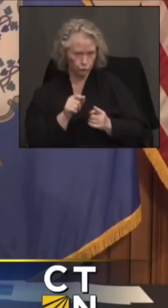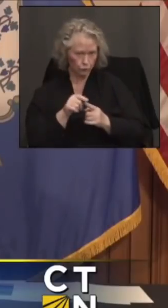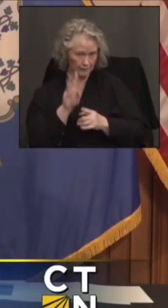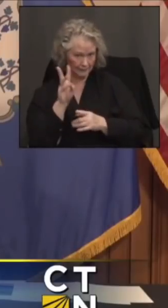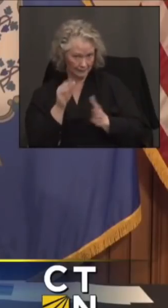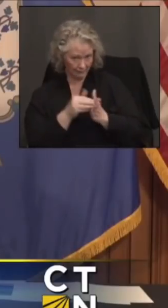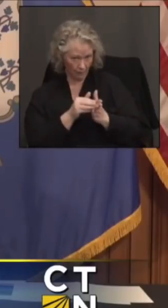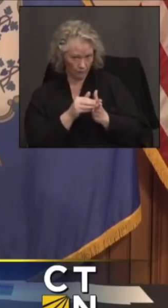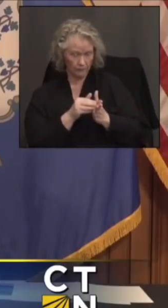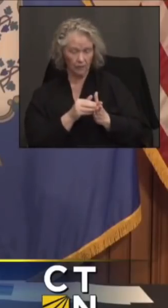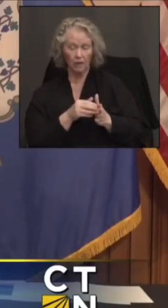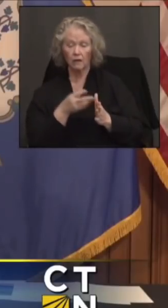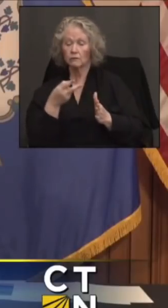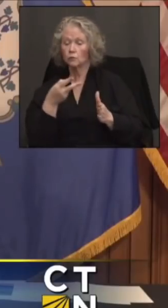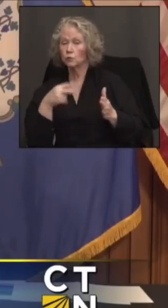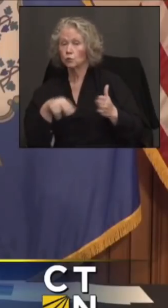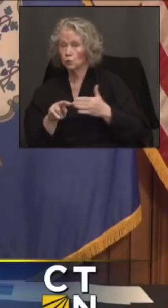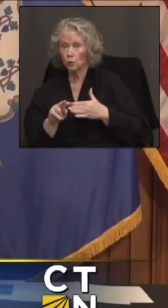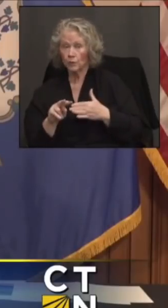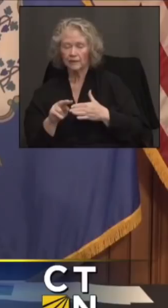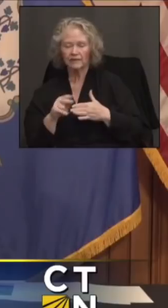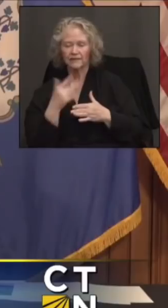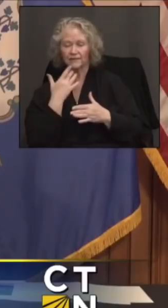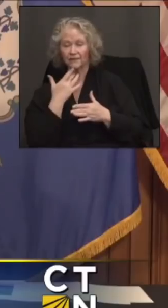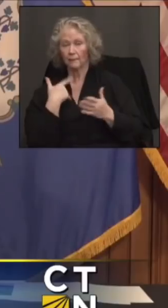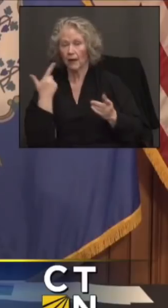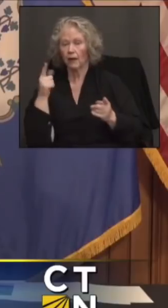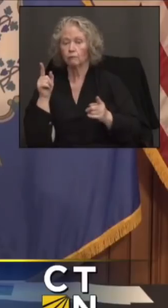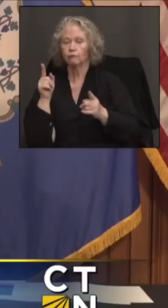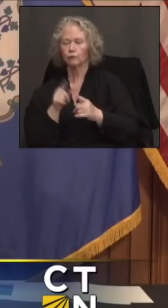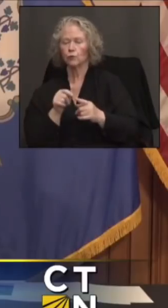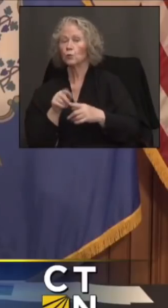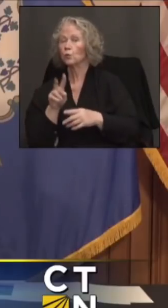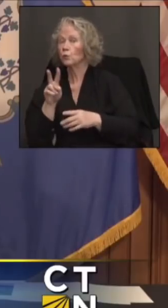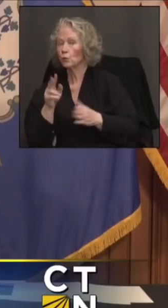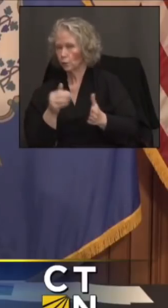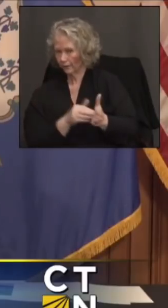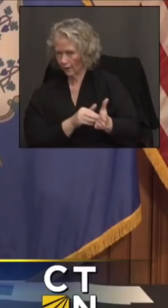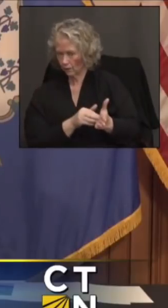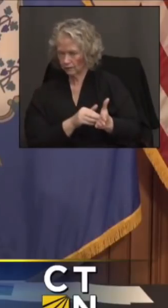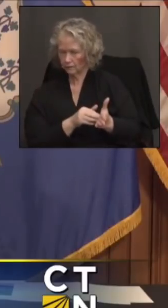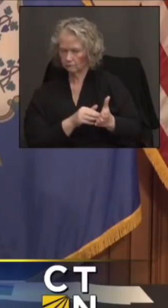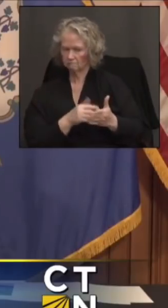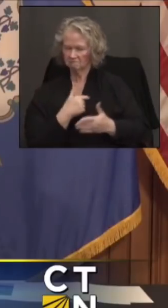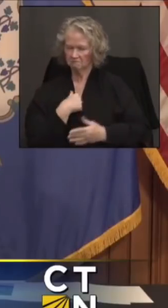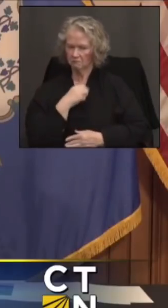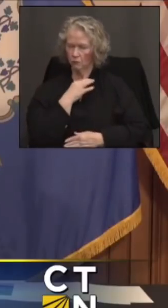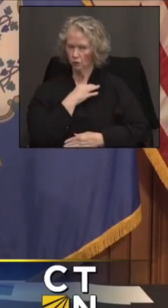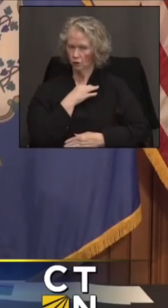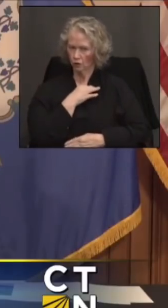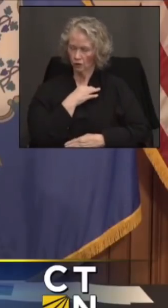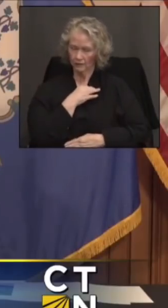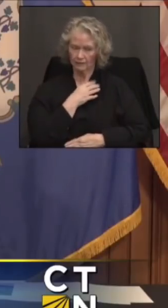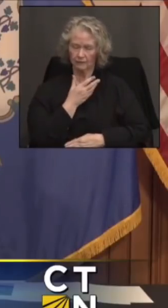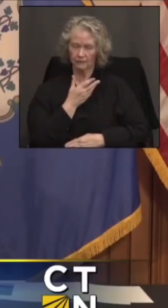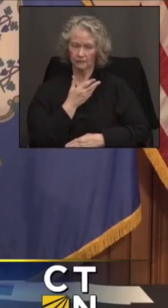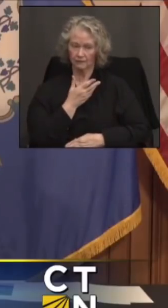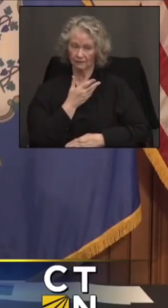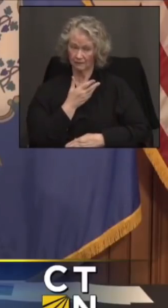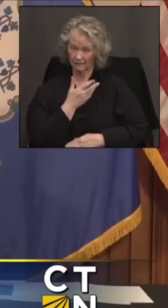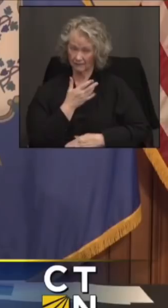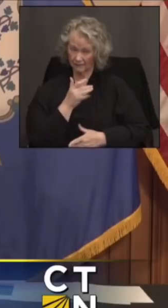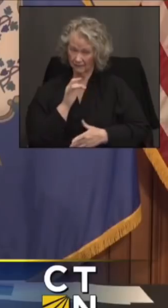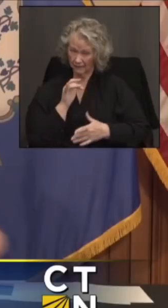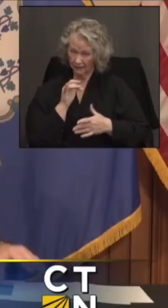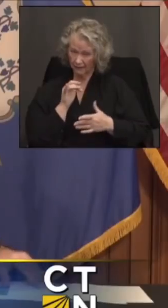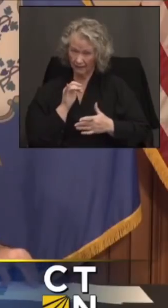and then the week after that, only about 2,000. I'm curious if we're going to still be able to stay